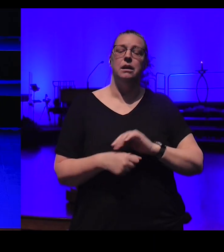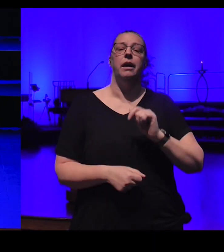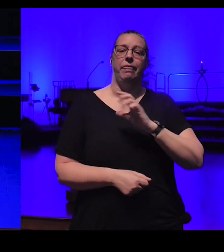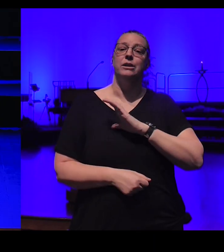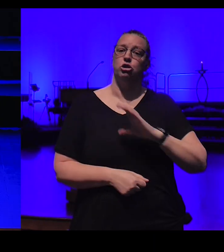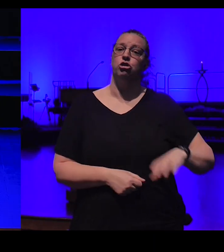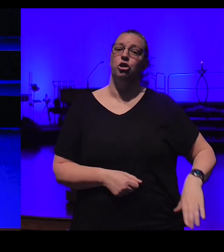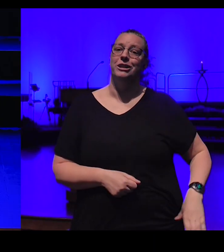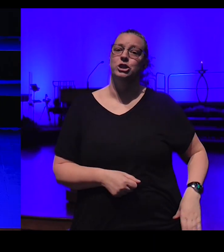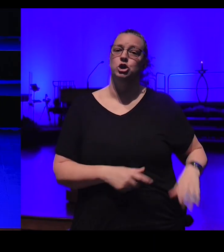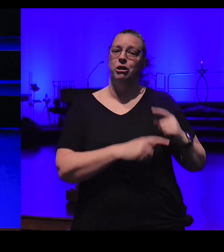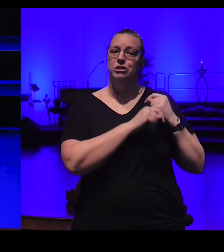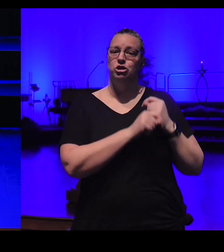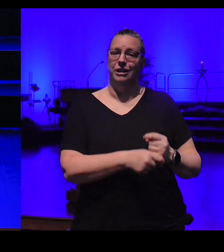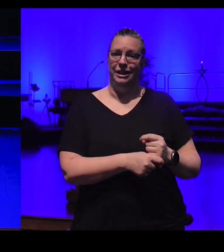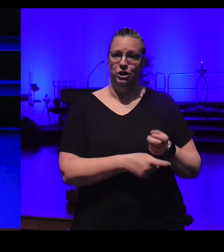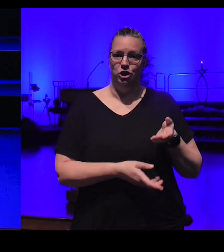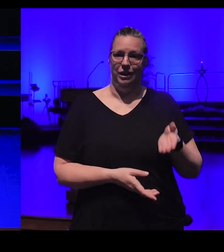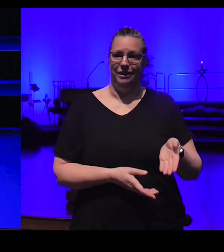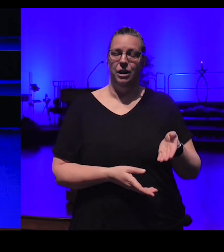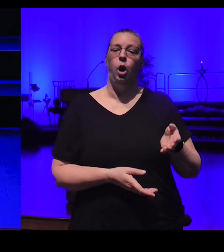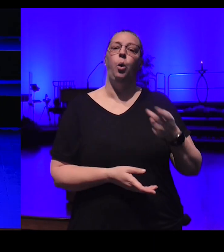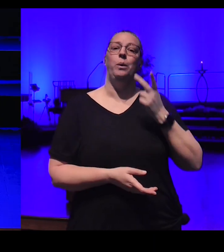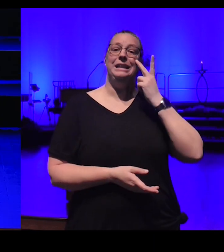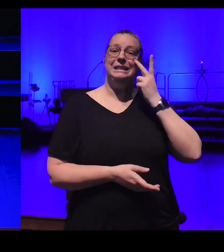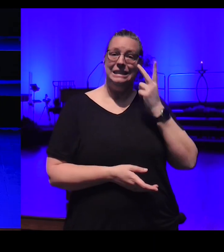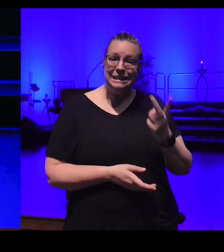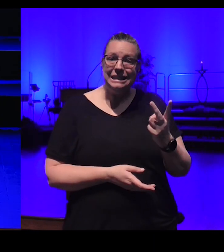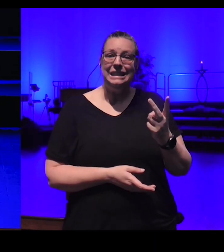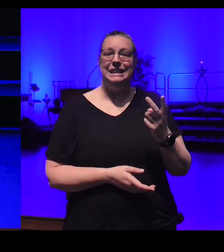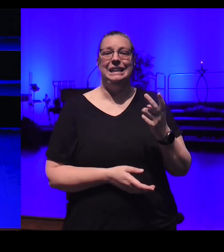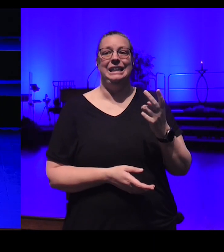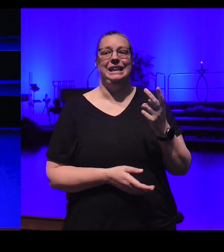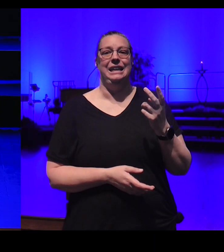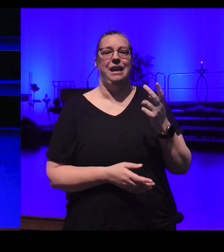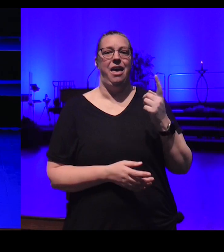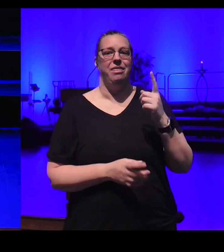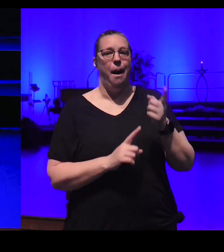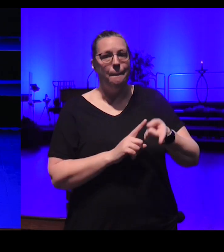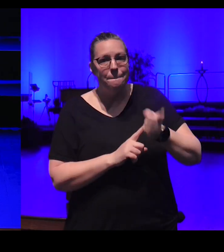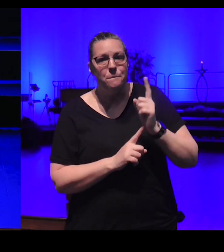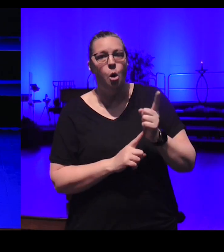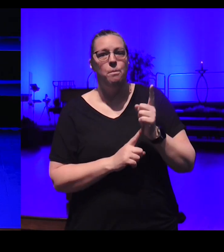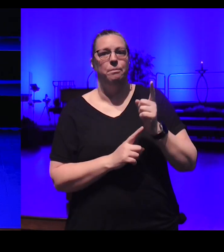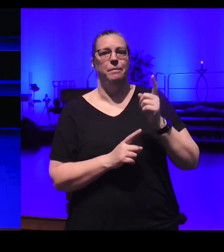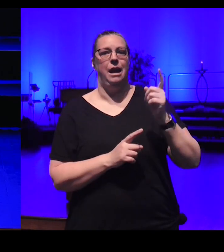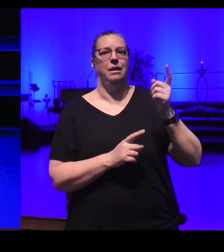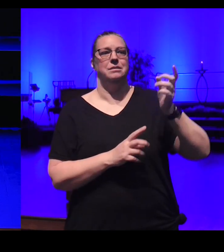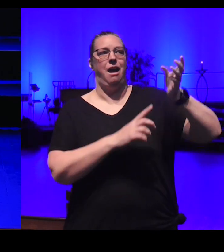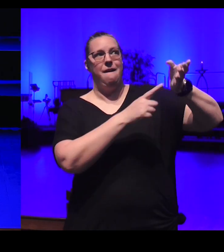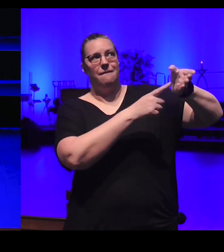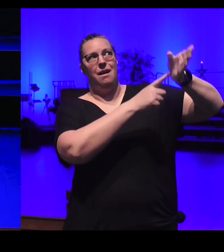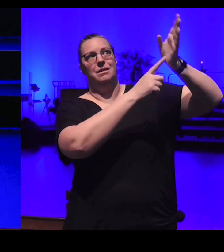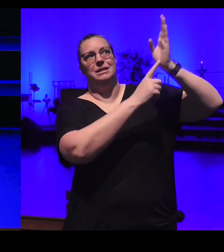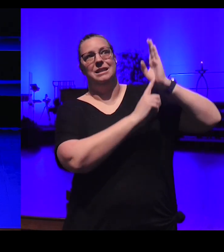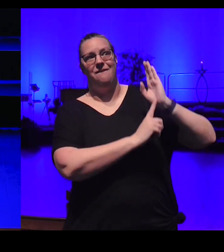tradition, we witness that radiant moment of divine communion in